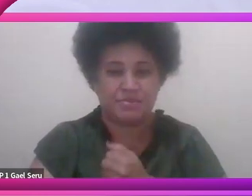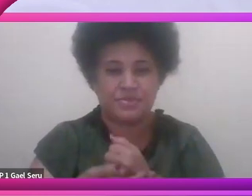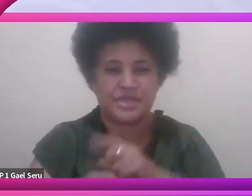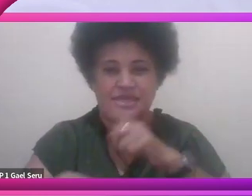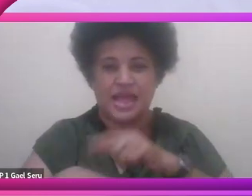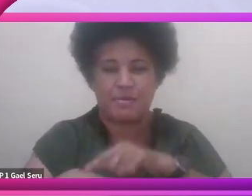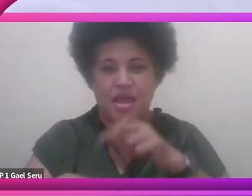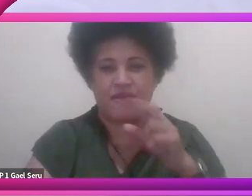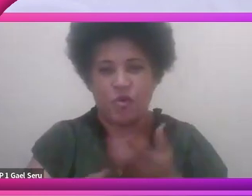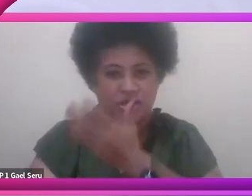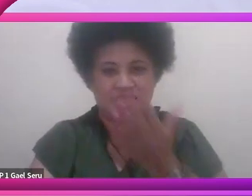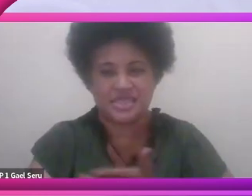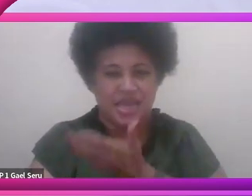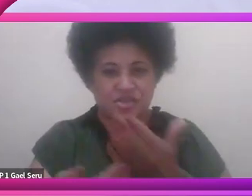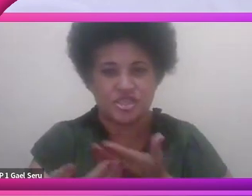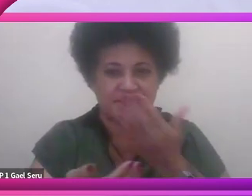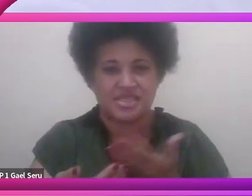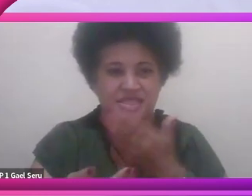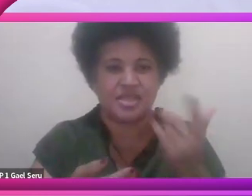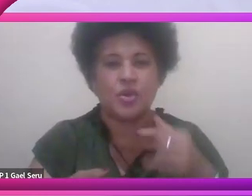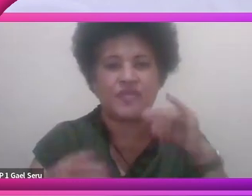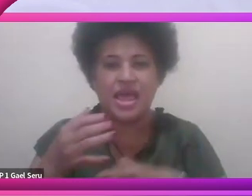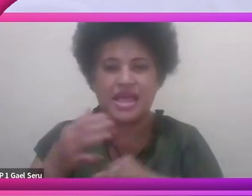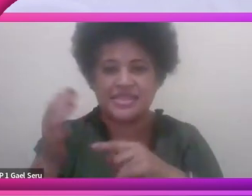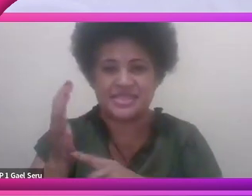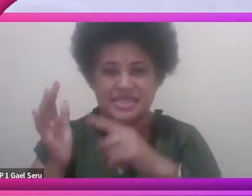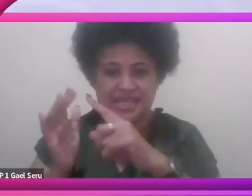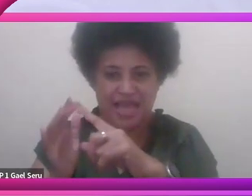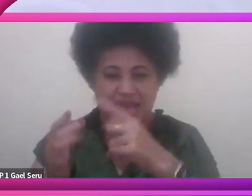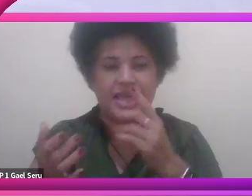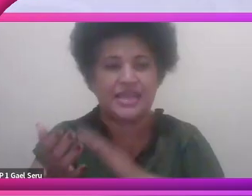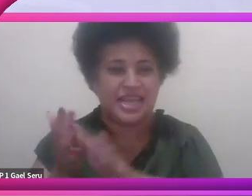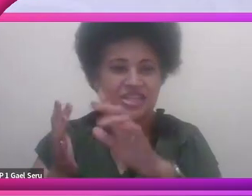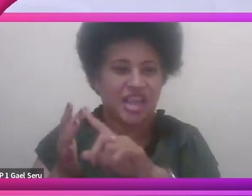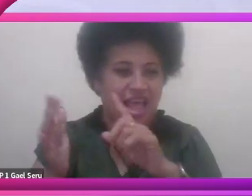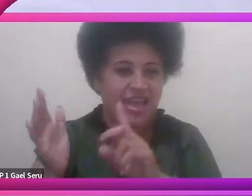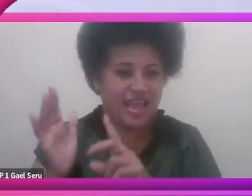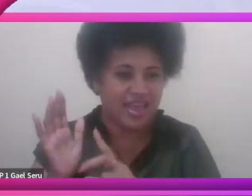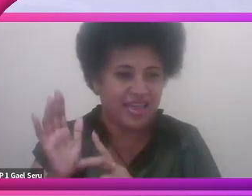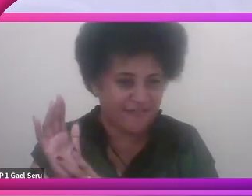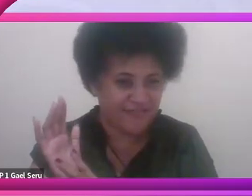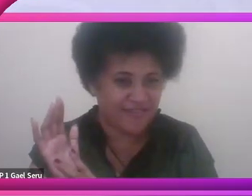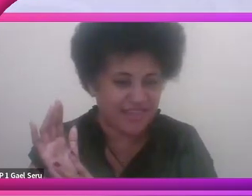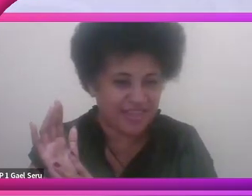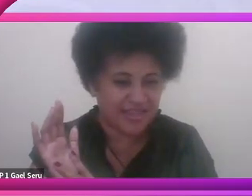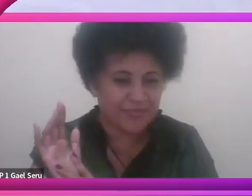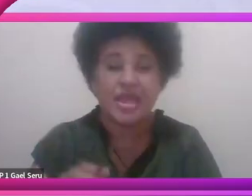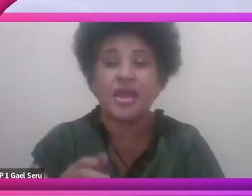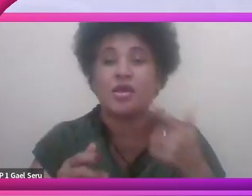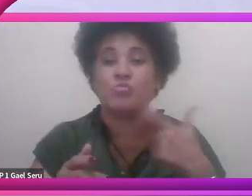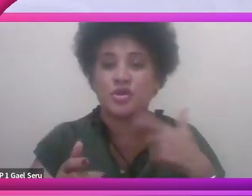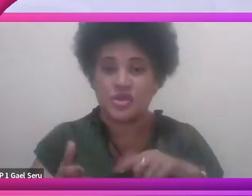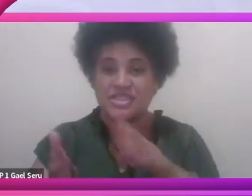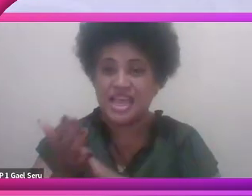My task is to look at the STI and HIV. I mean to put STI, including HIV, because HIV is